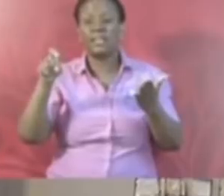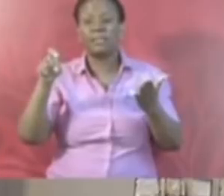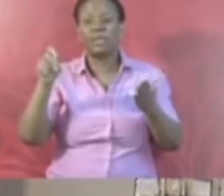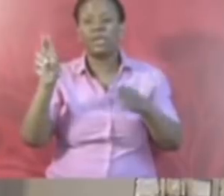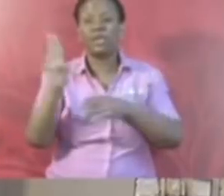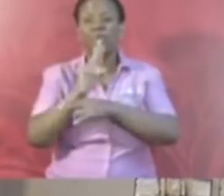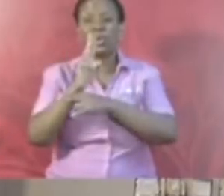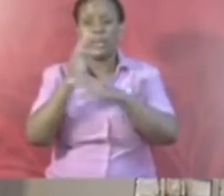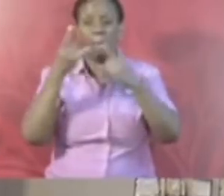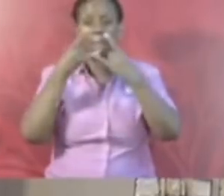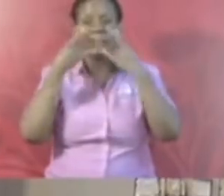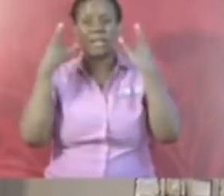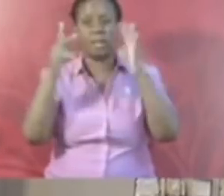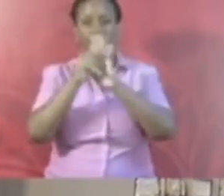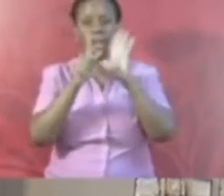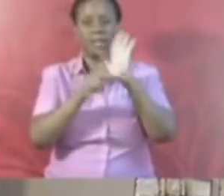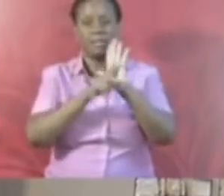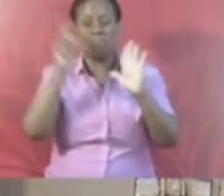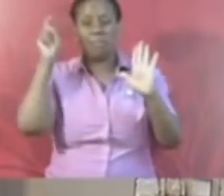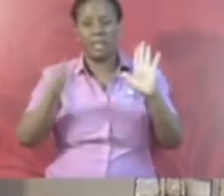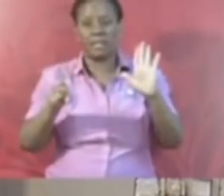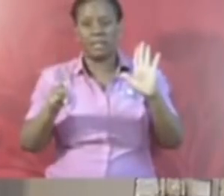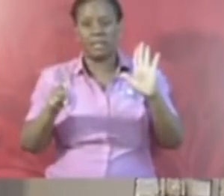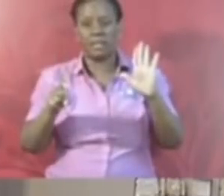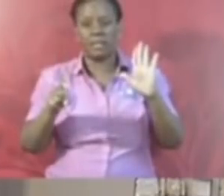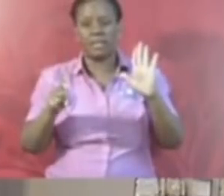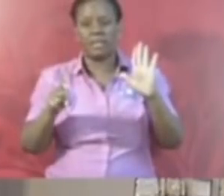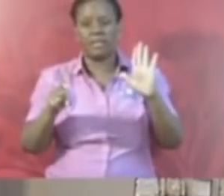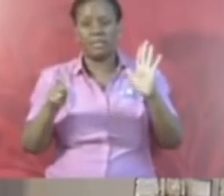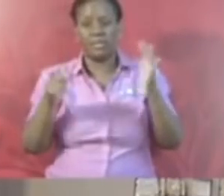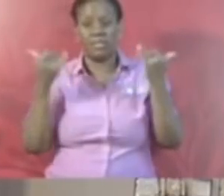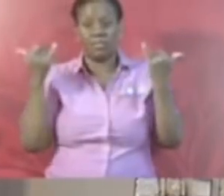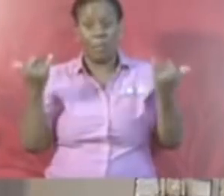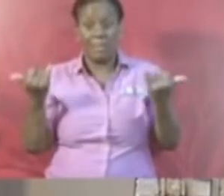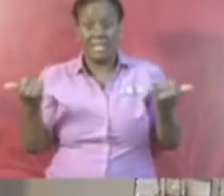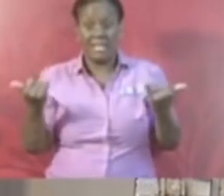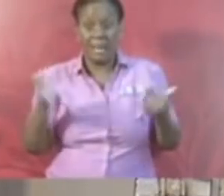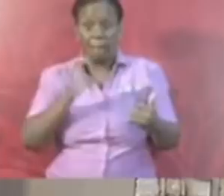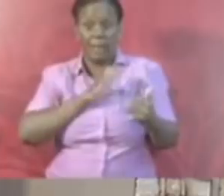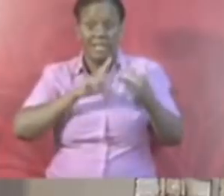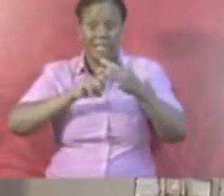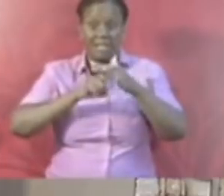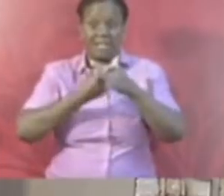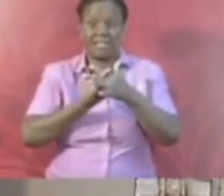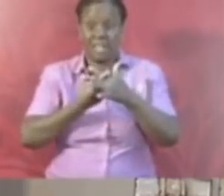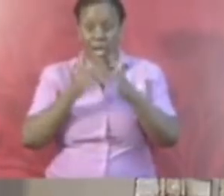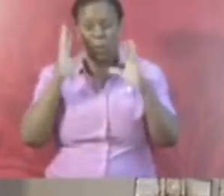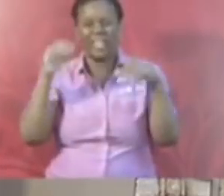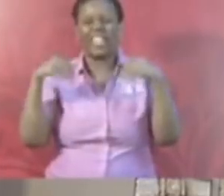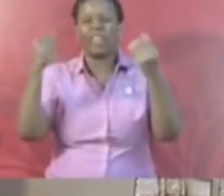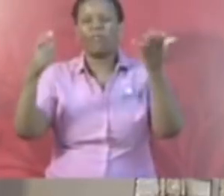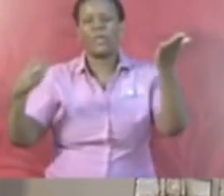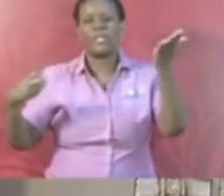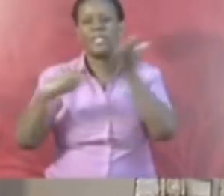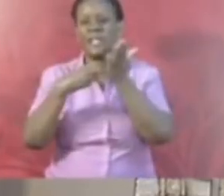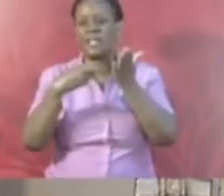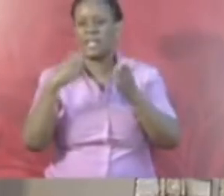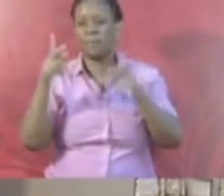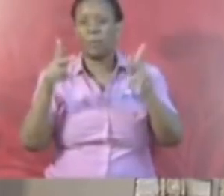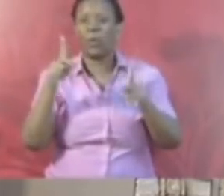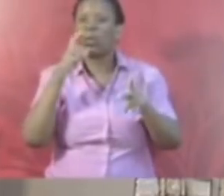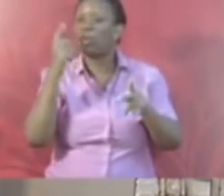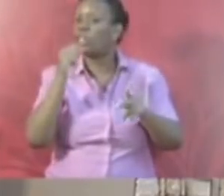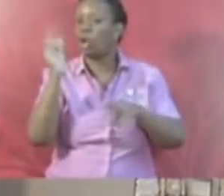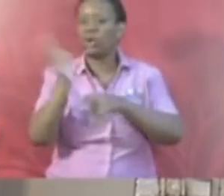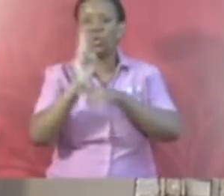the population can appreciate from today and can prepare themselves from today. If persons are found not wearing their masks